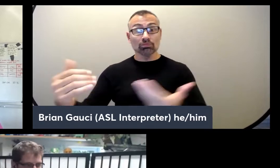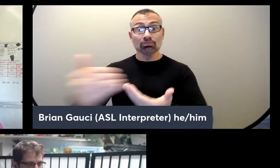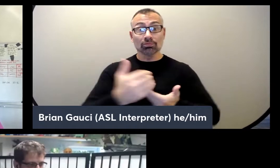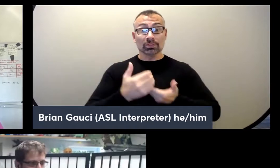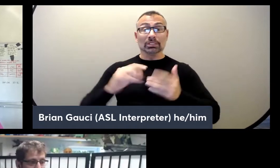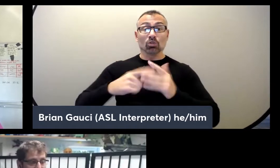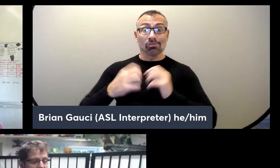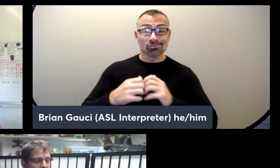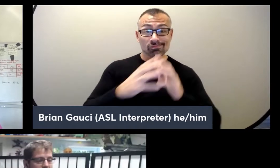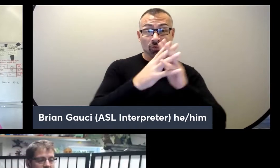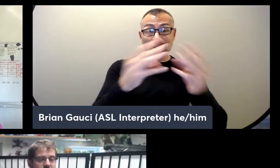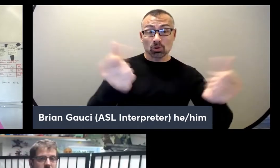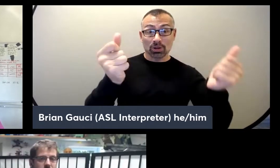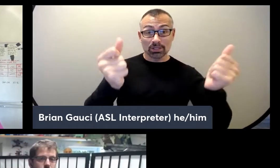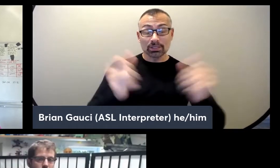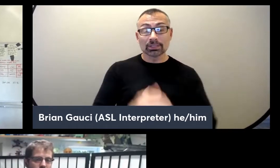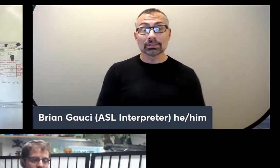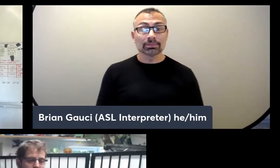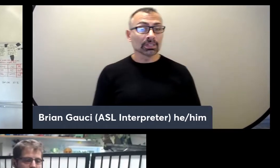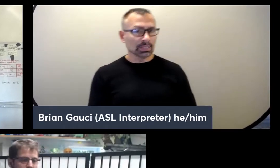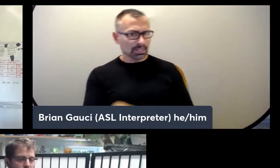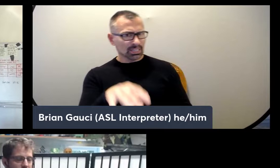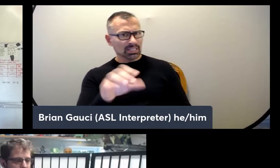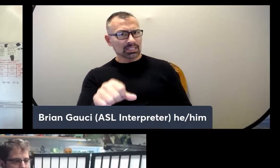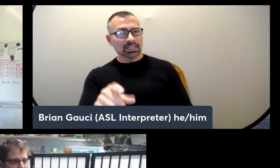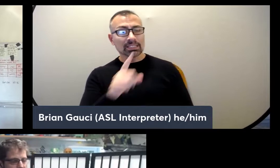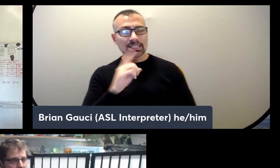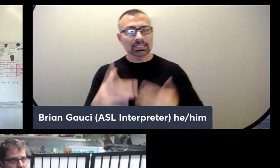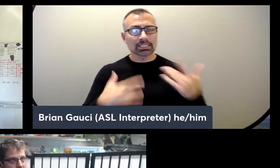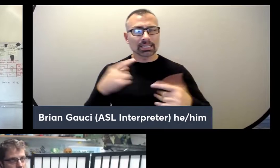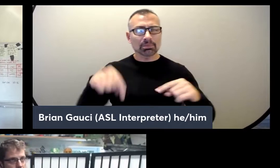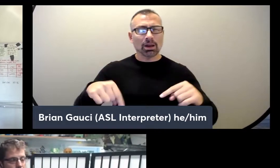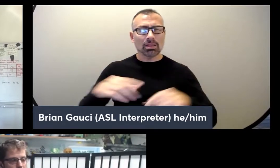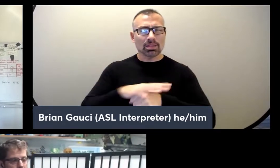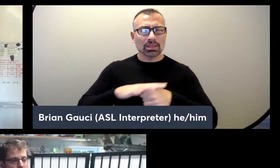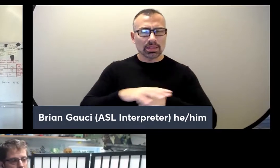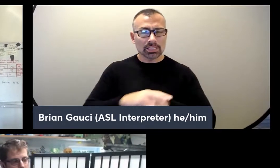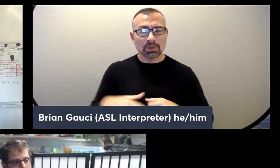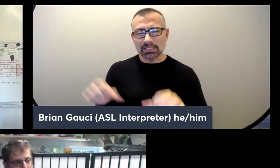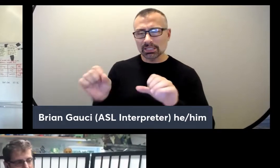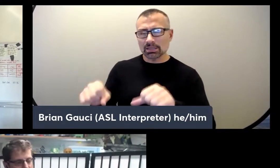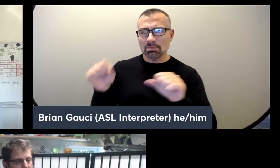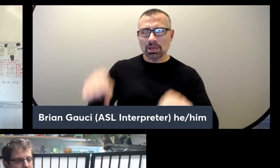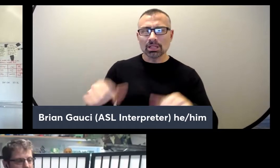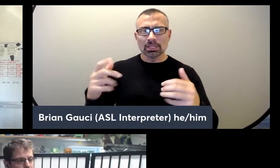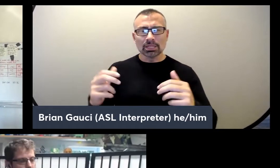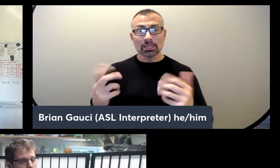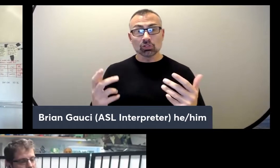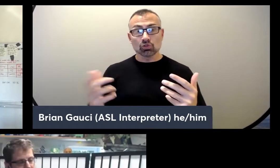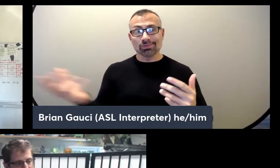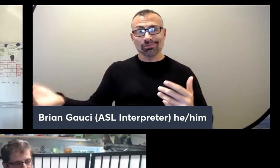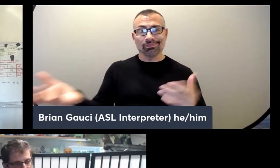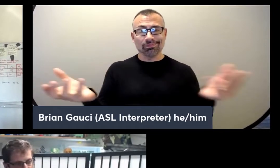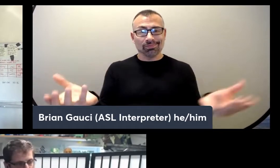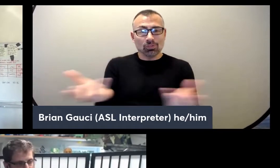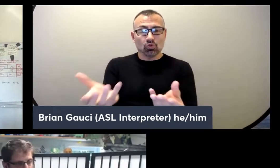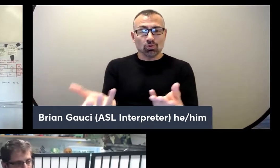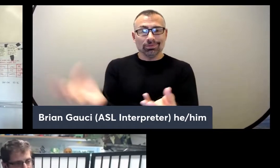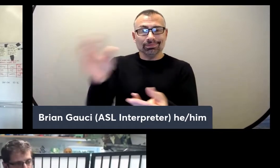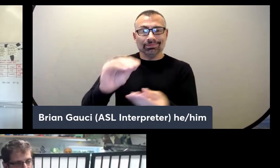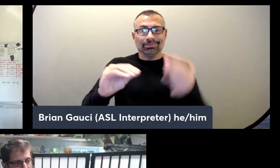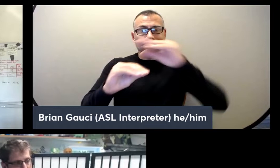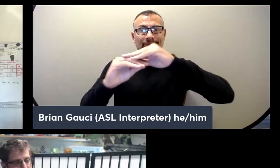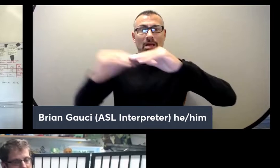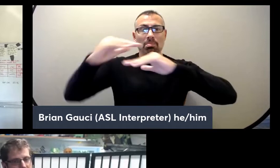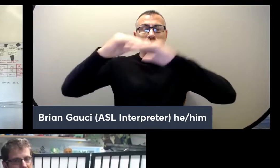like. Yeah, exactly. And that's, to me, that's what's really exciting about this space, right? It's that ability to build on top of other tools and for us to leverage what other